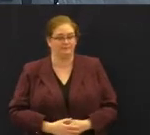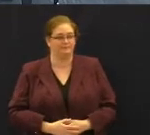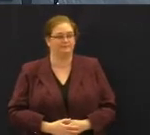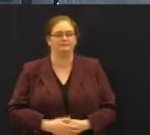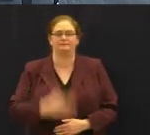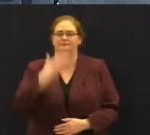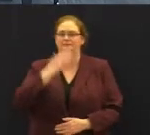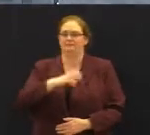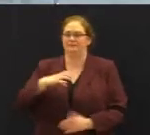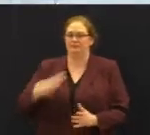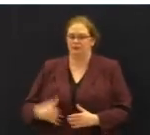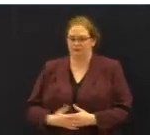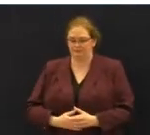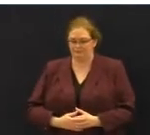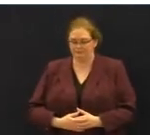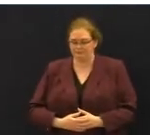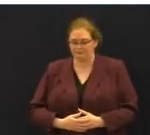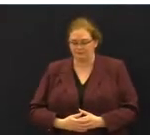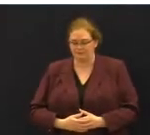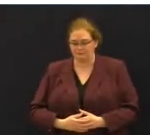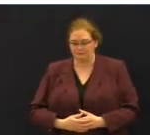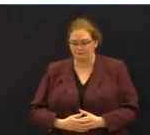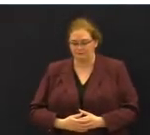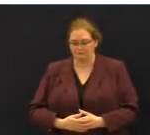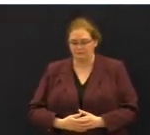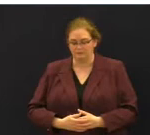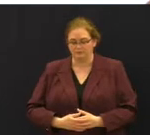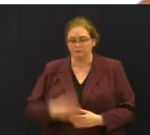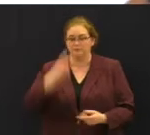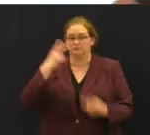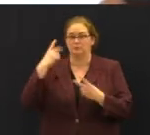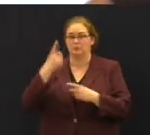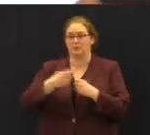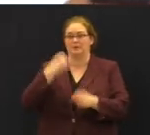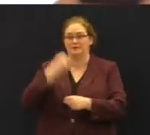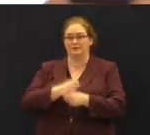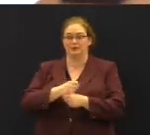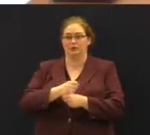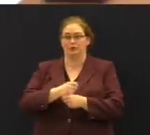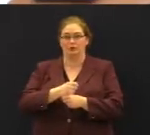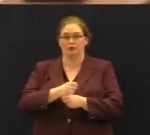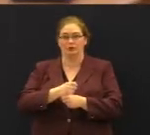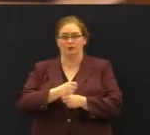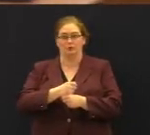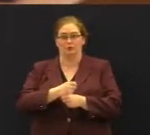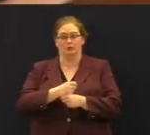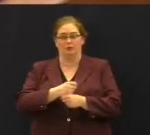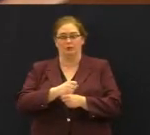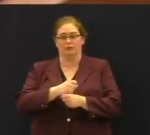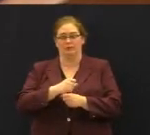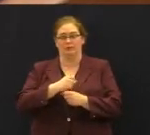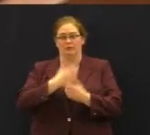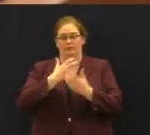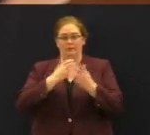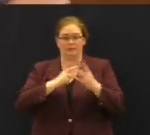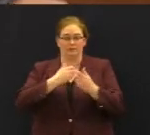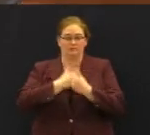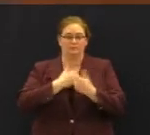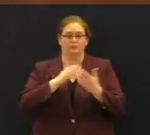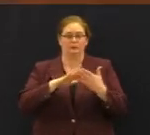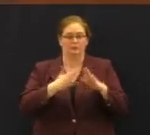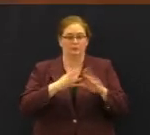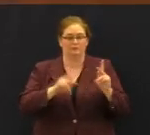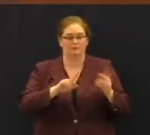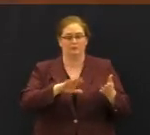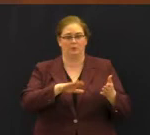you, Commissioner. So as we look back at 1 year of losing loved ones and members of the community to the COVID-19